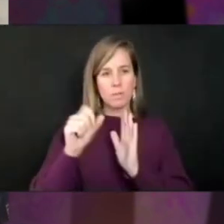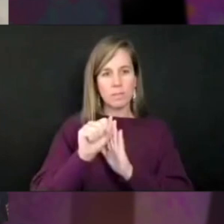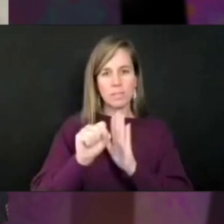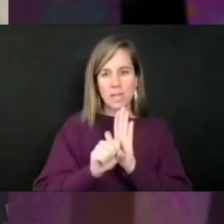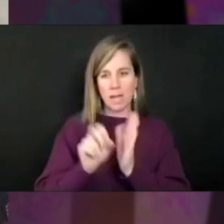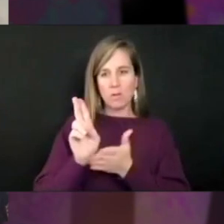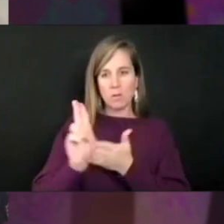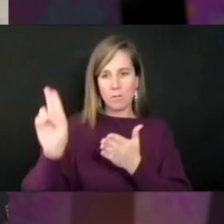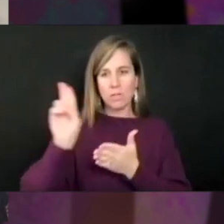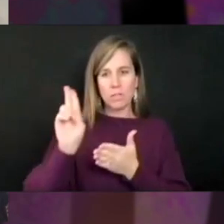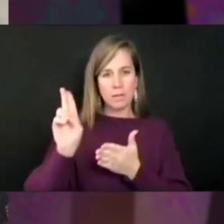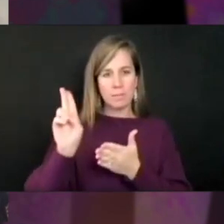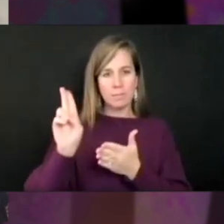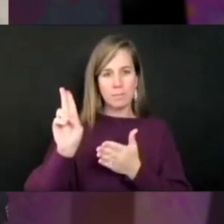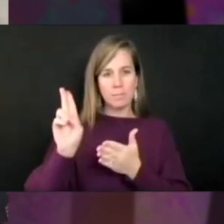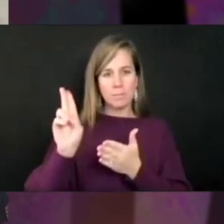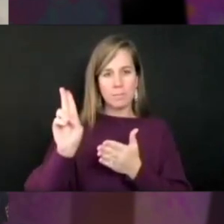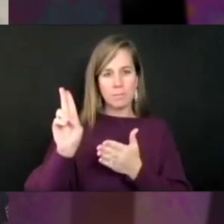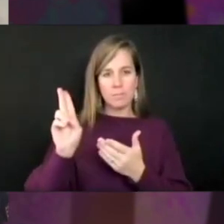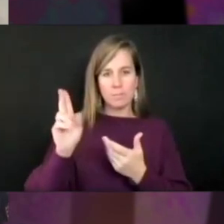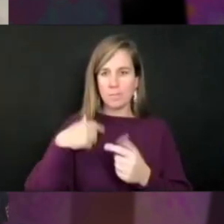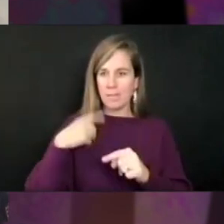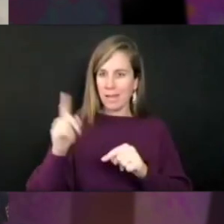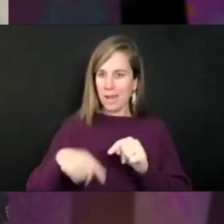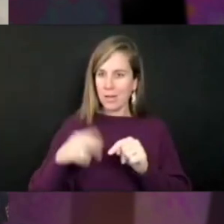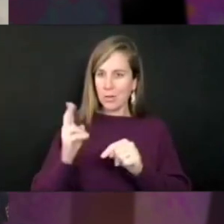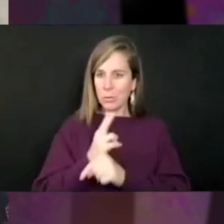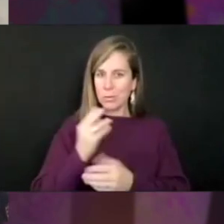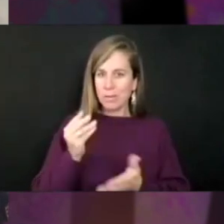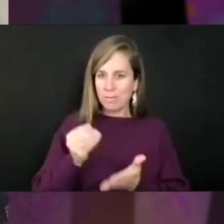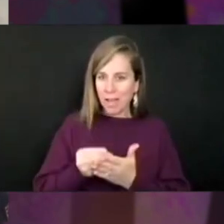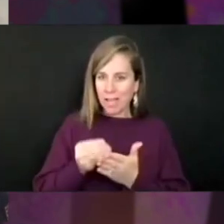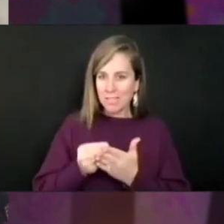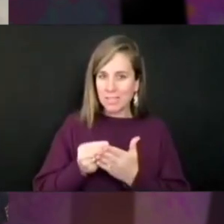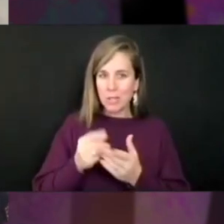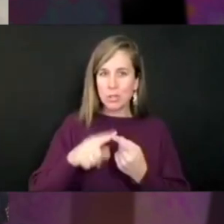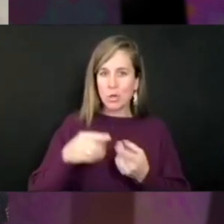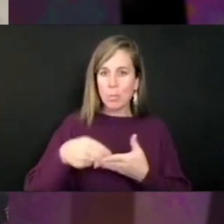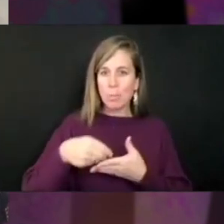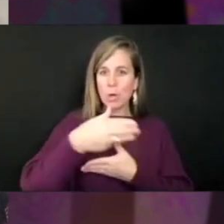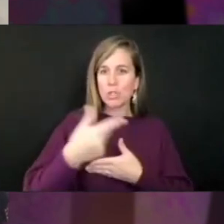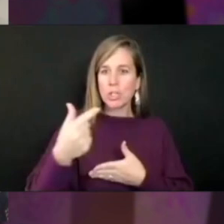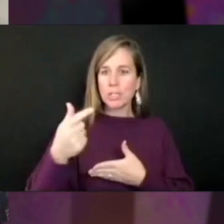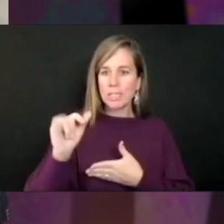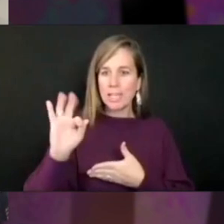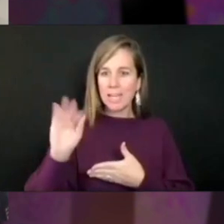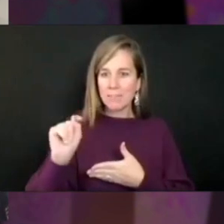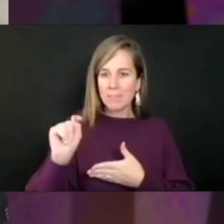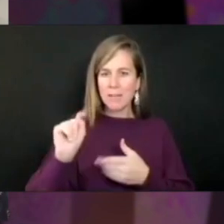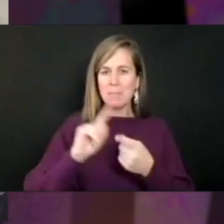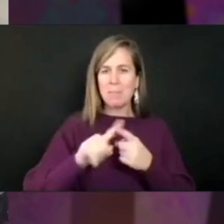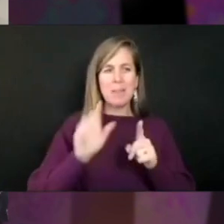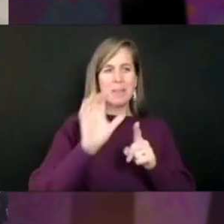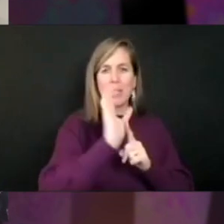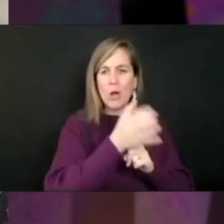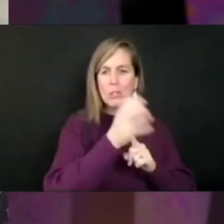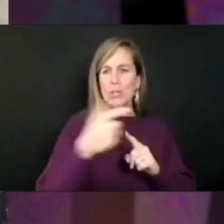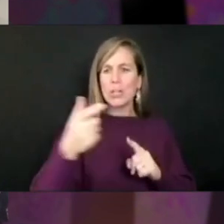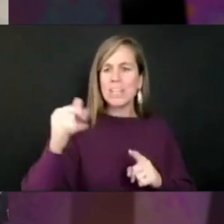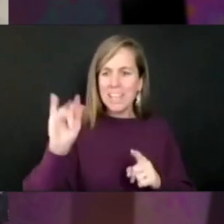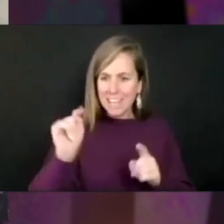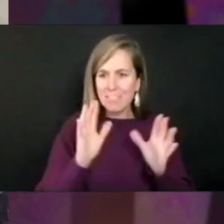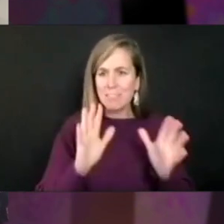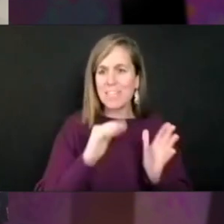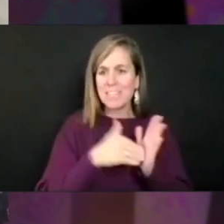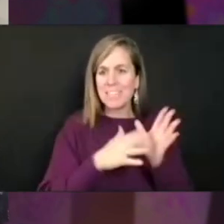university. You cannot use those funds to purchase gifts. Gifting is a huge part of our culture. You